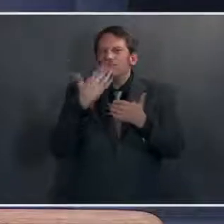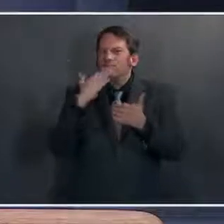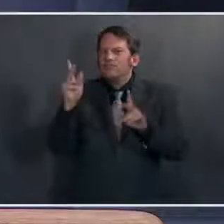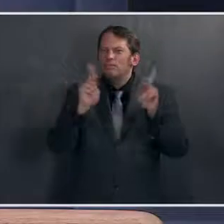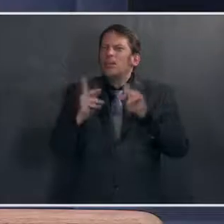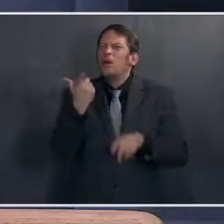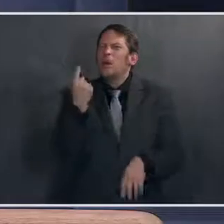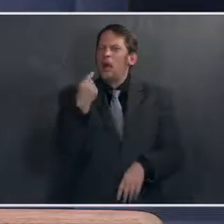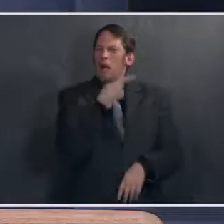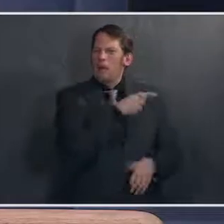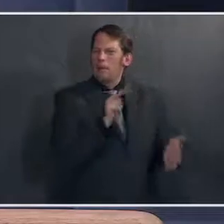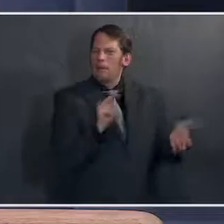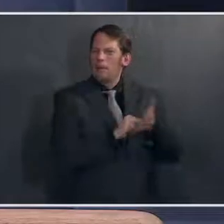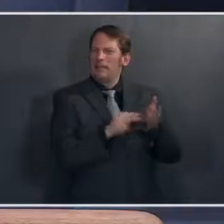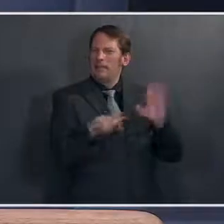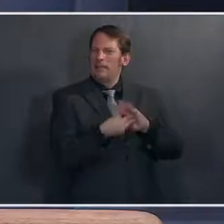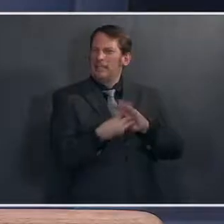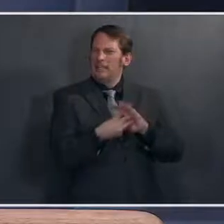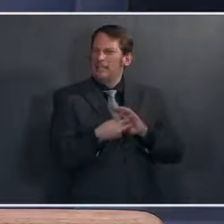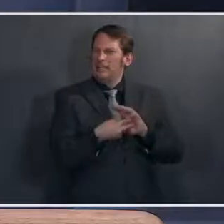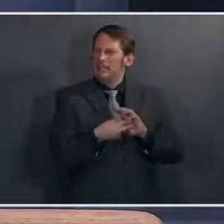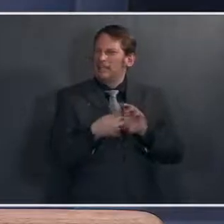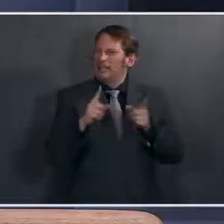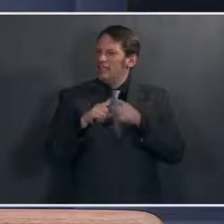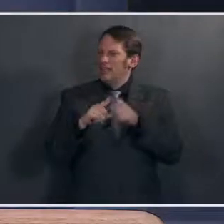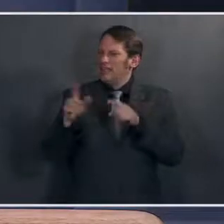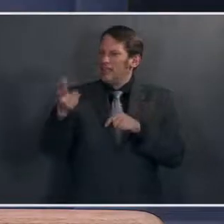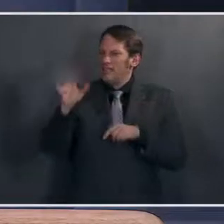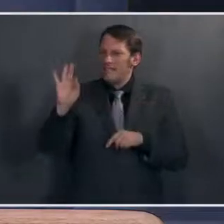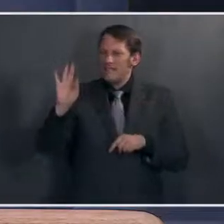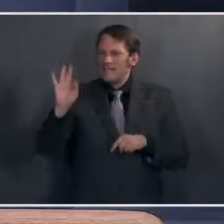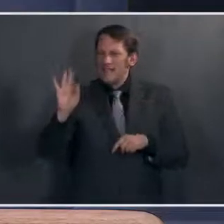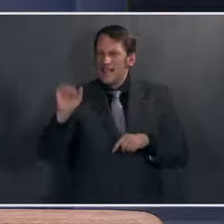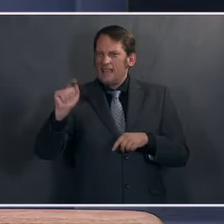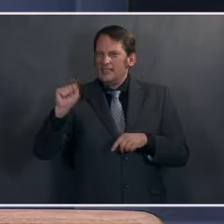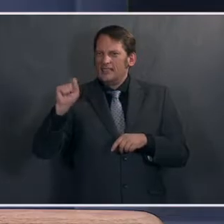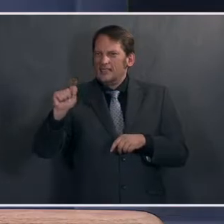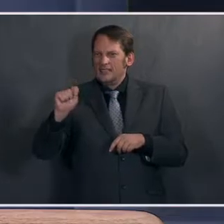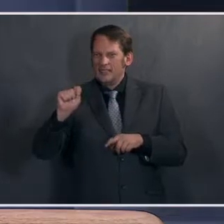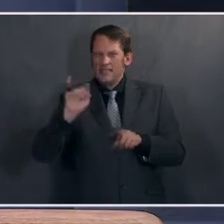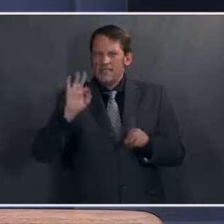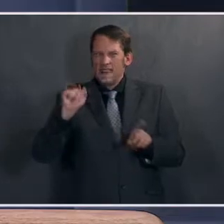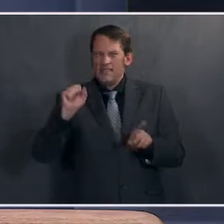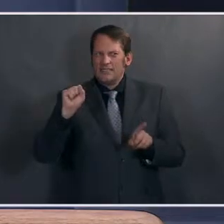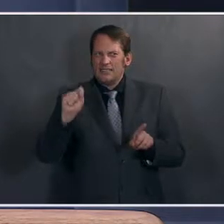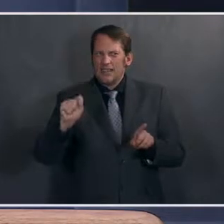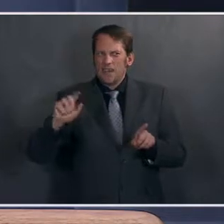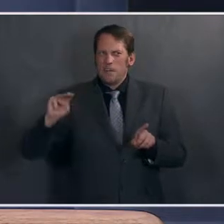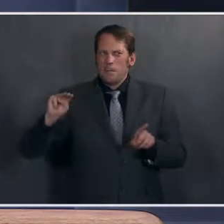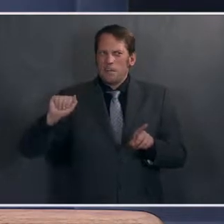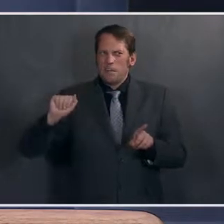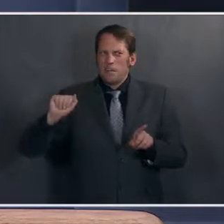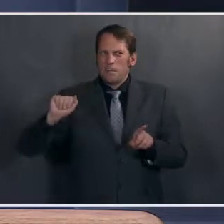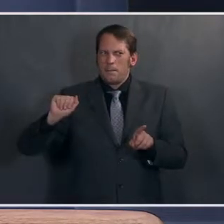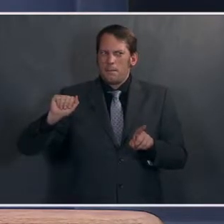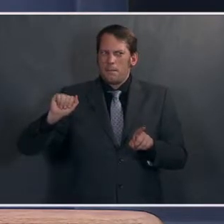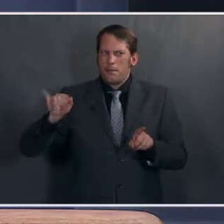what he meant. Go ahead, Kristen. Thank you, Jen. President Biden has been very clear that one of